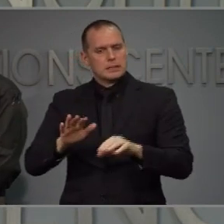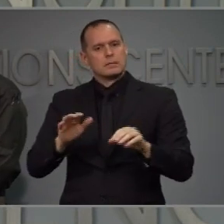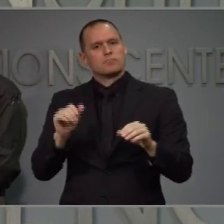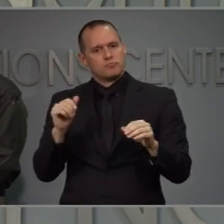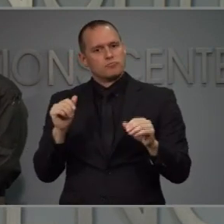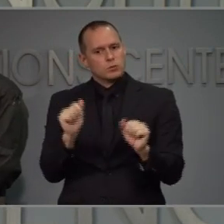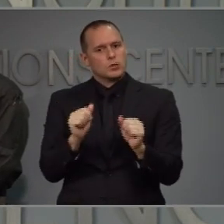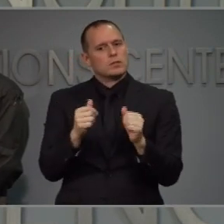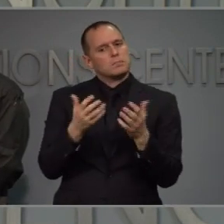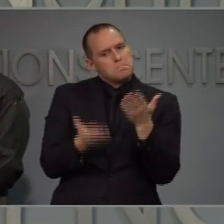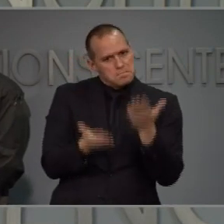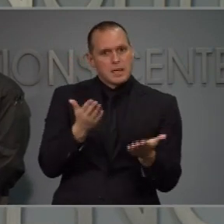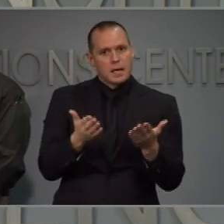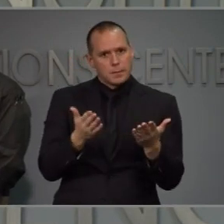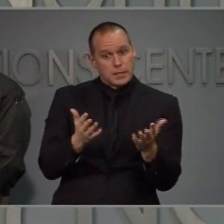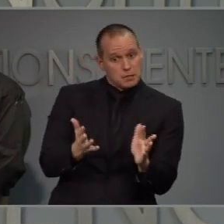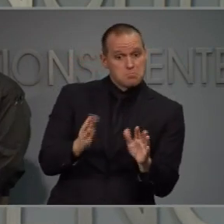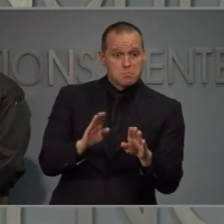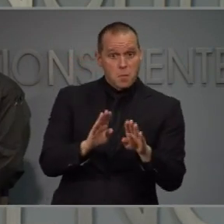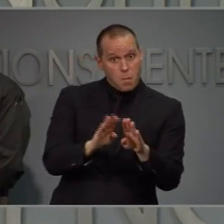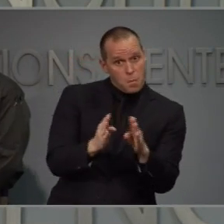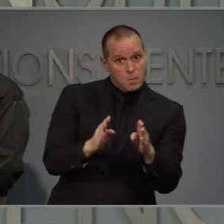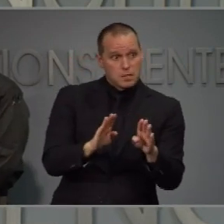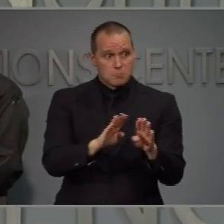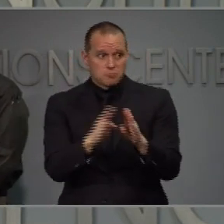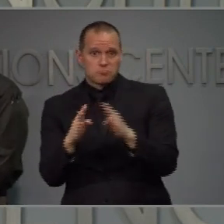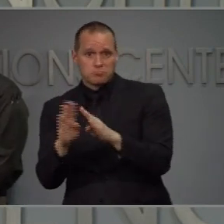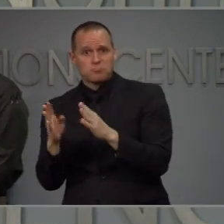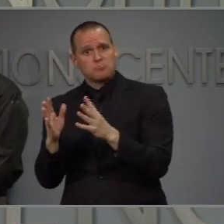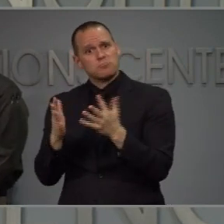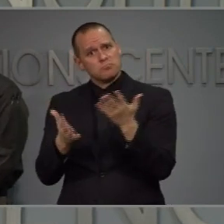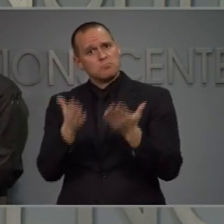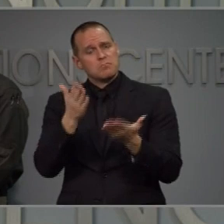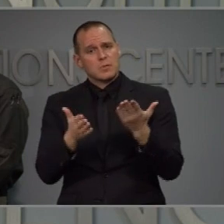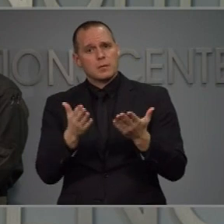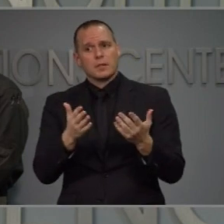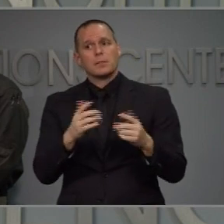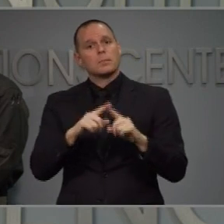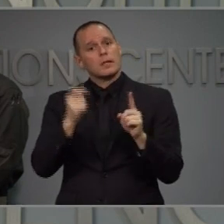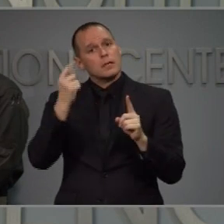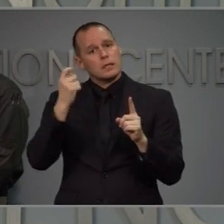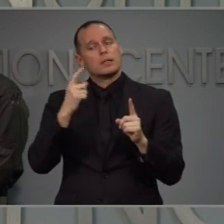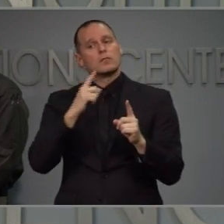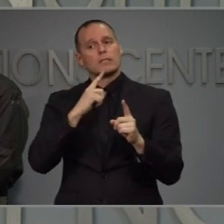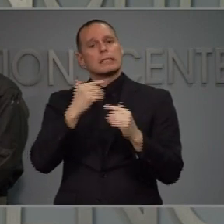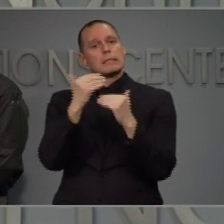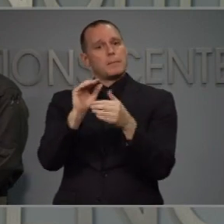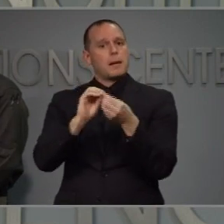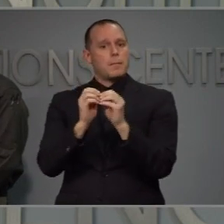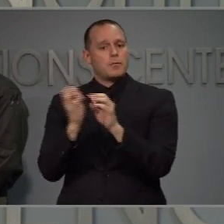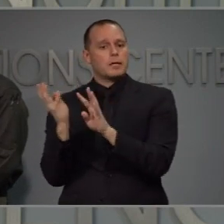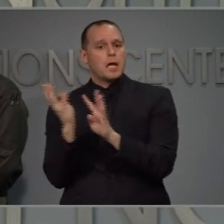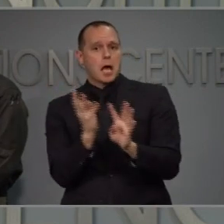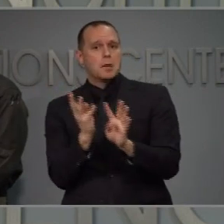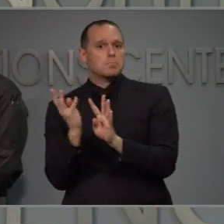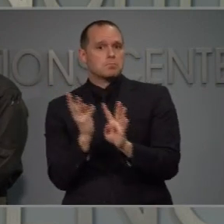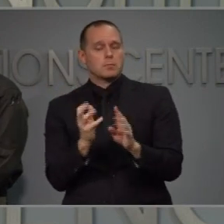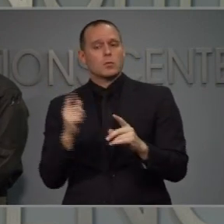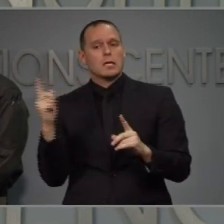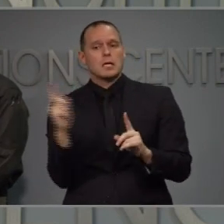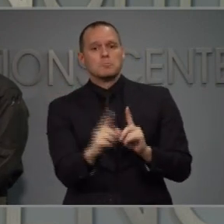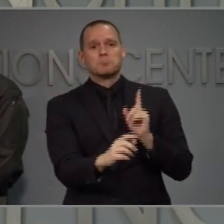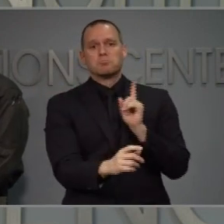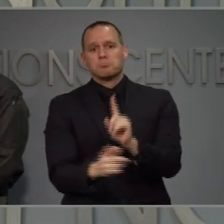be a potential to open up under some reduced capacity or with